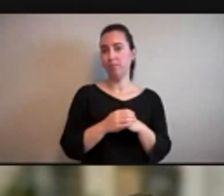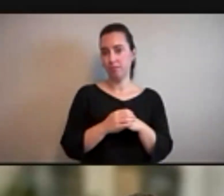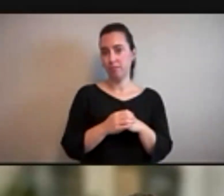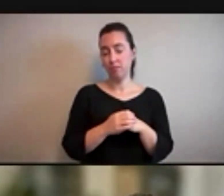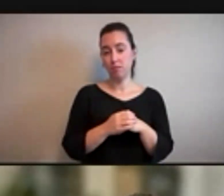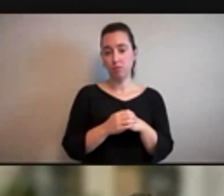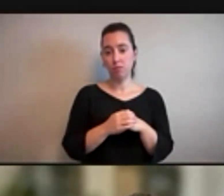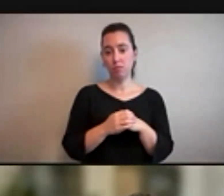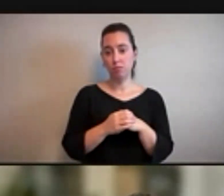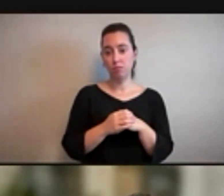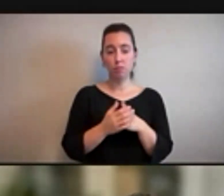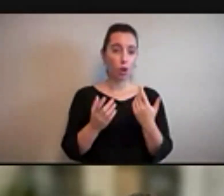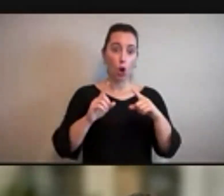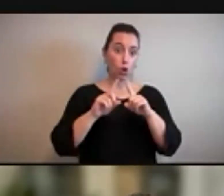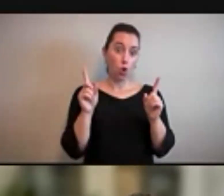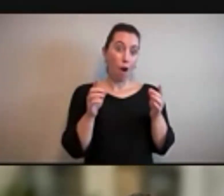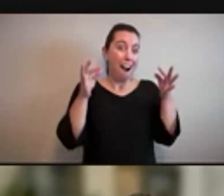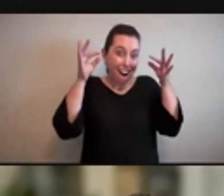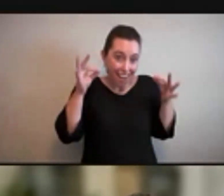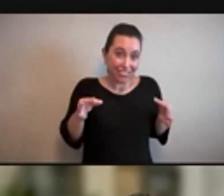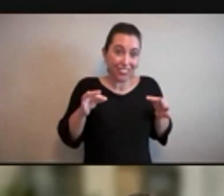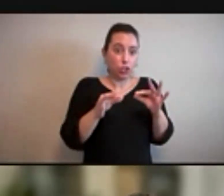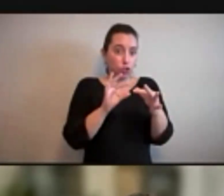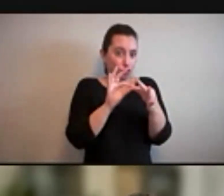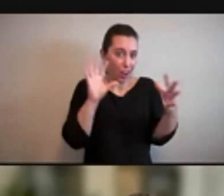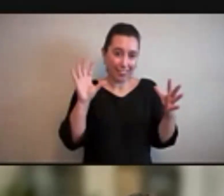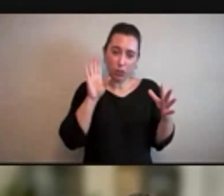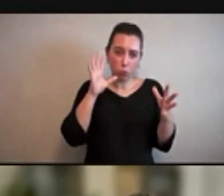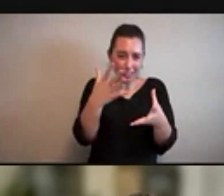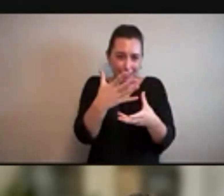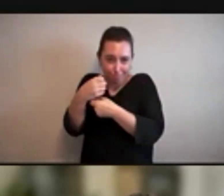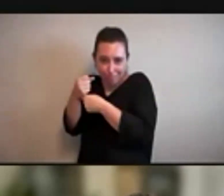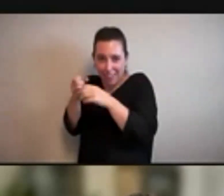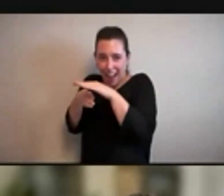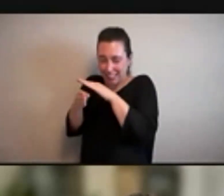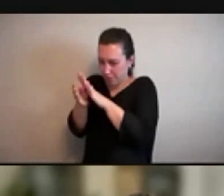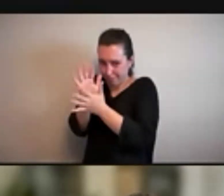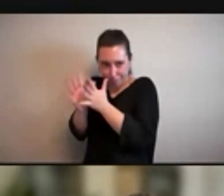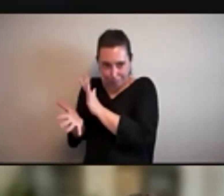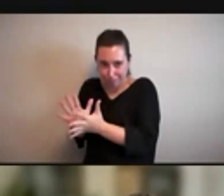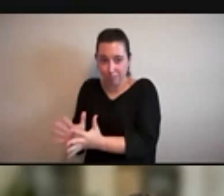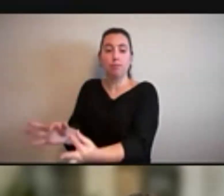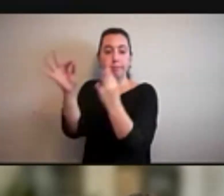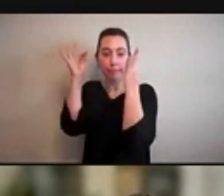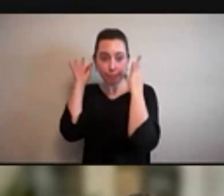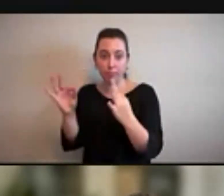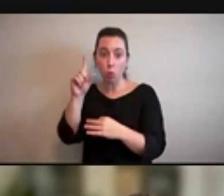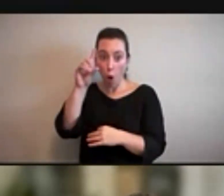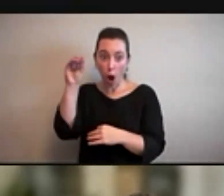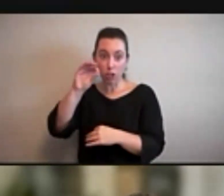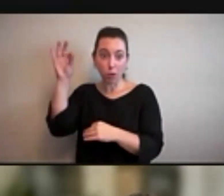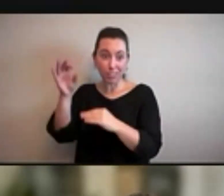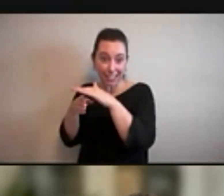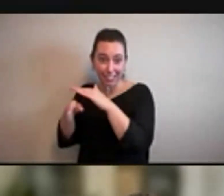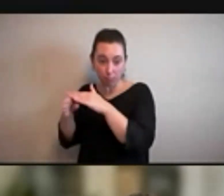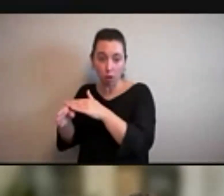And it wasn't officially released until all the accessibility issues were fixed. So that's a real example of one where the